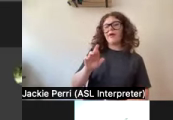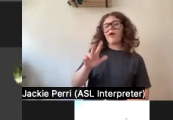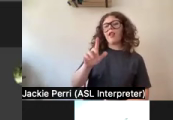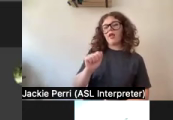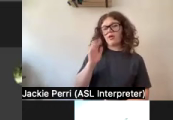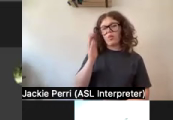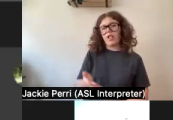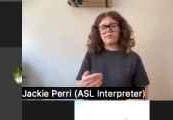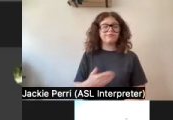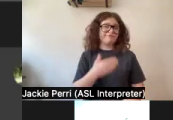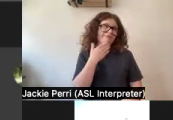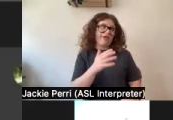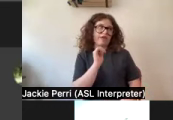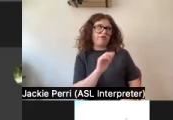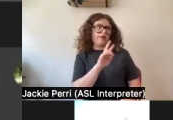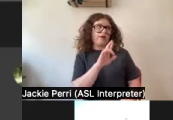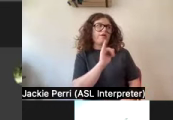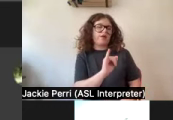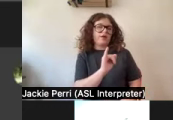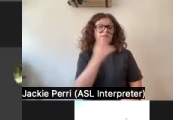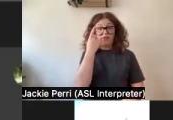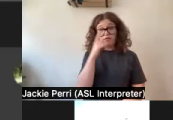Thank you, Audi, for